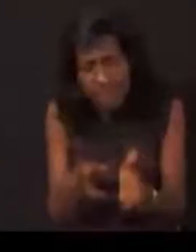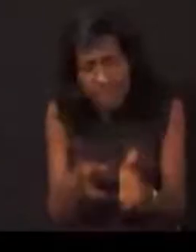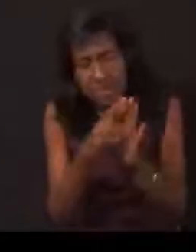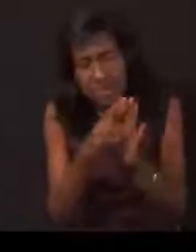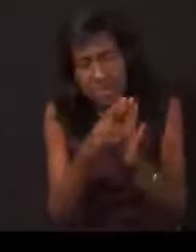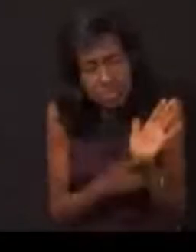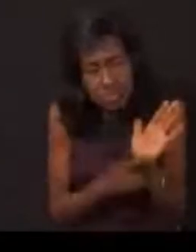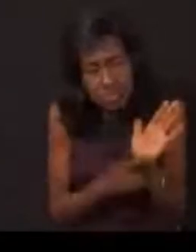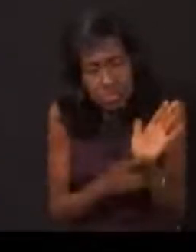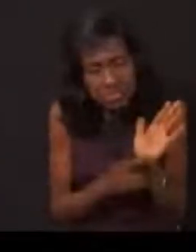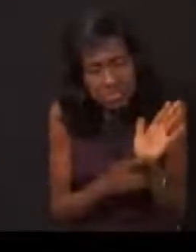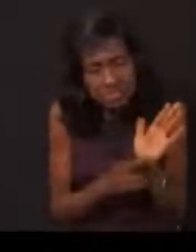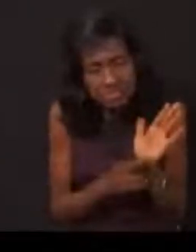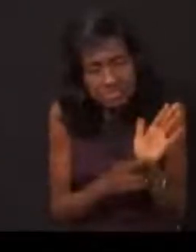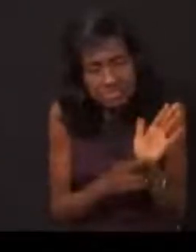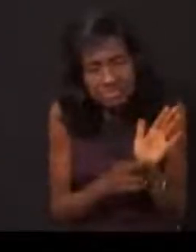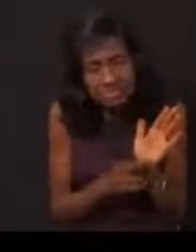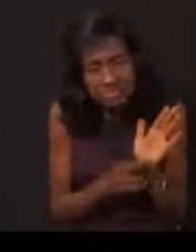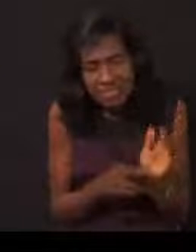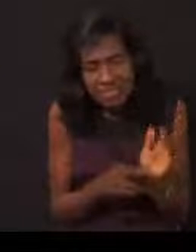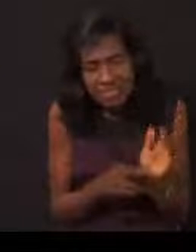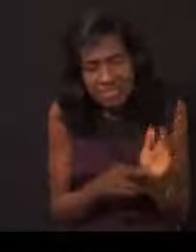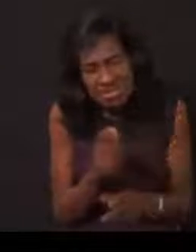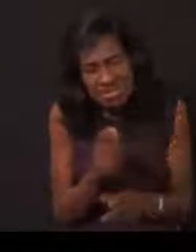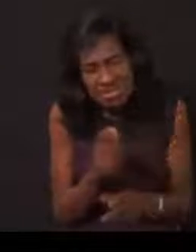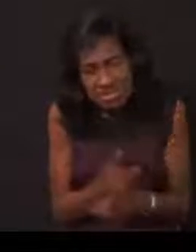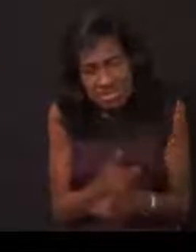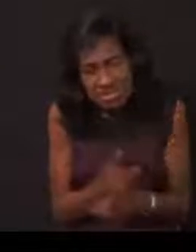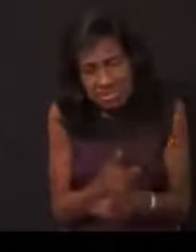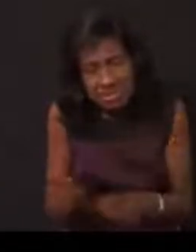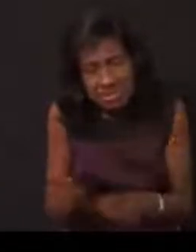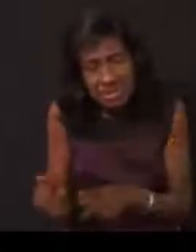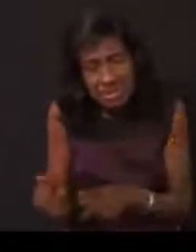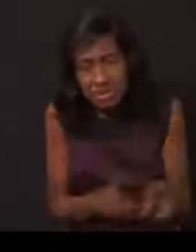necessarily the most reasonable approach in these circumstances.